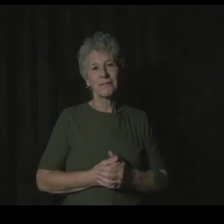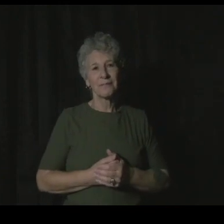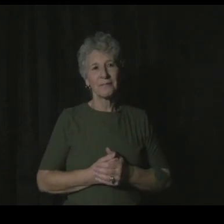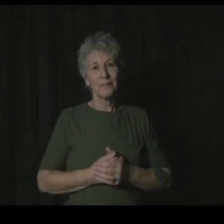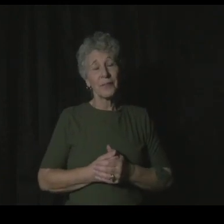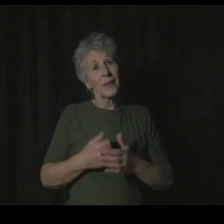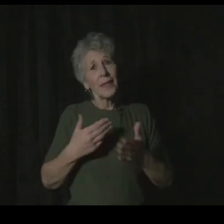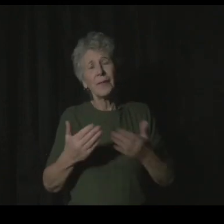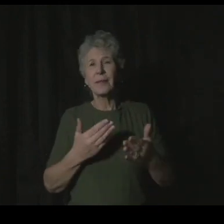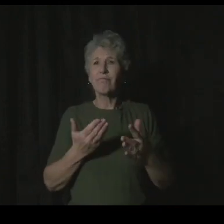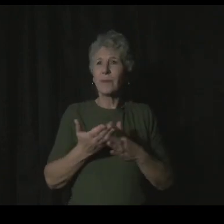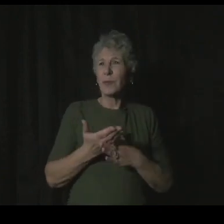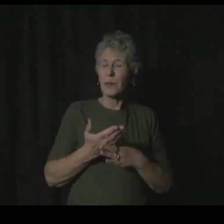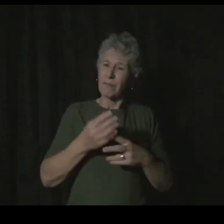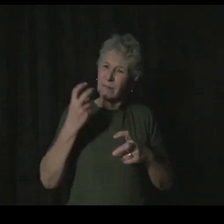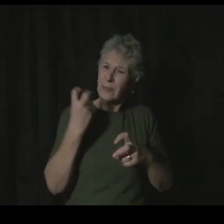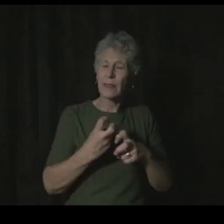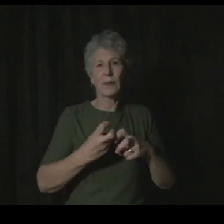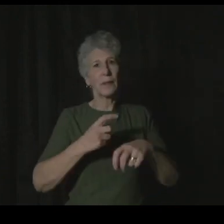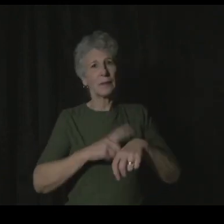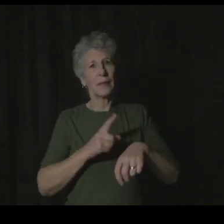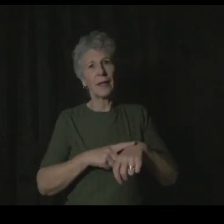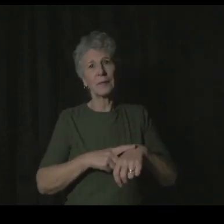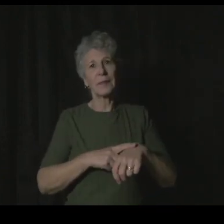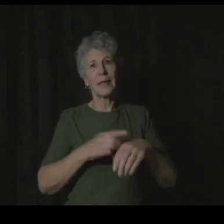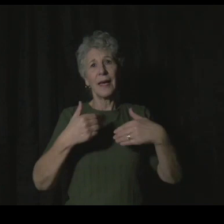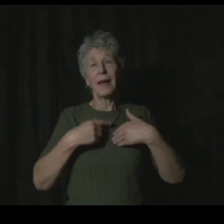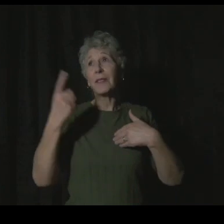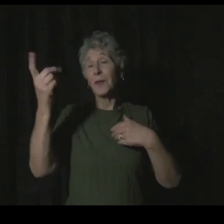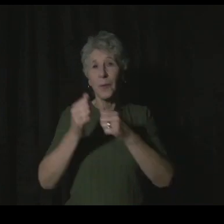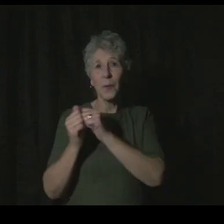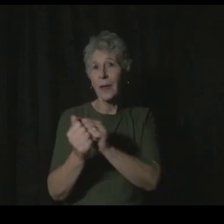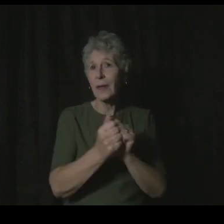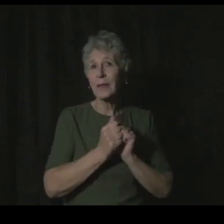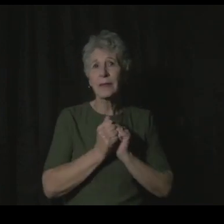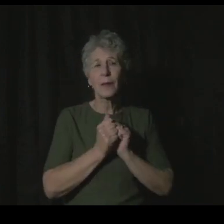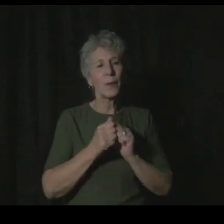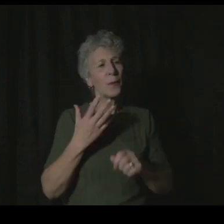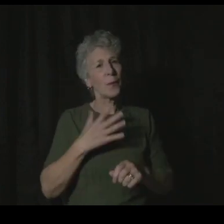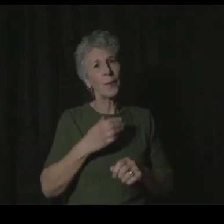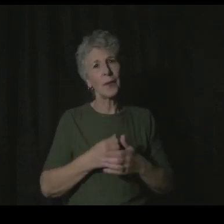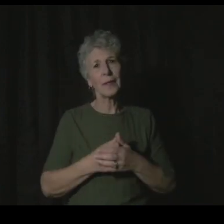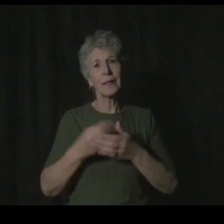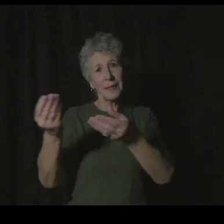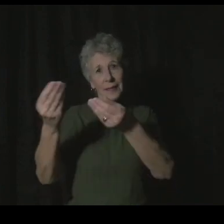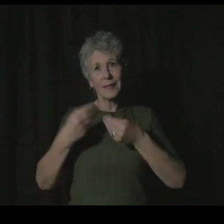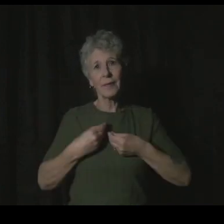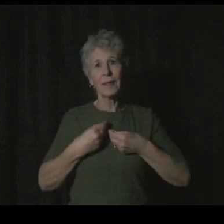And even in the tough time, having you there has brought us joy.